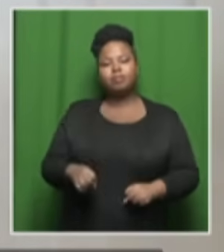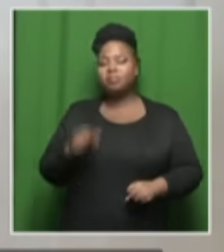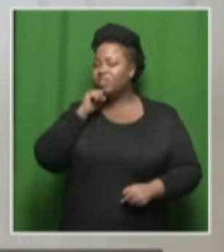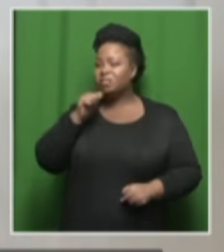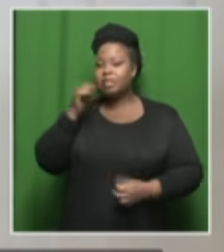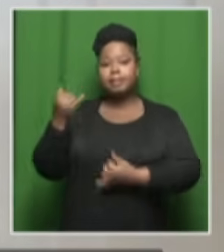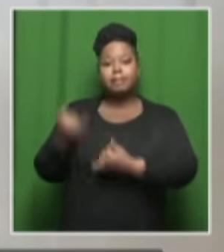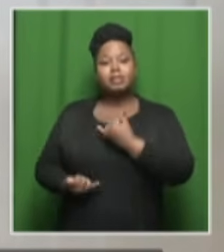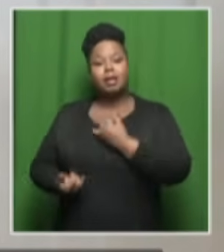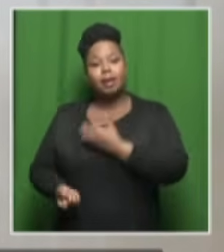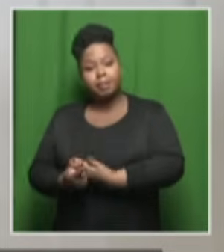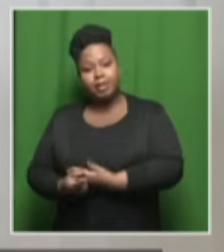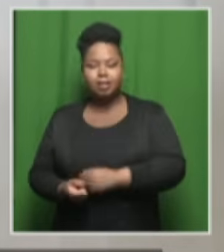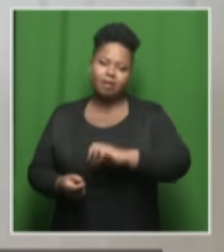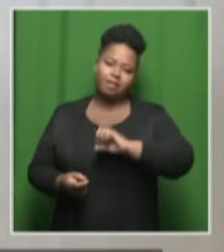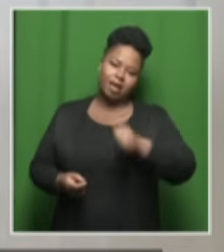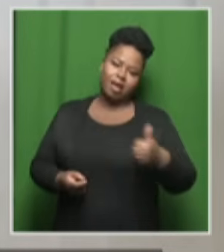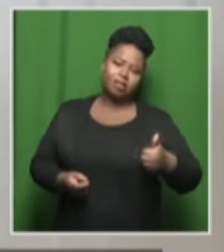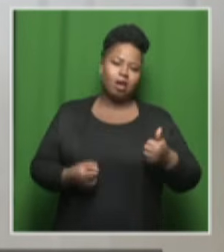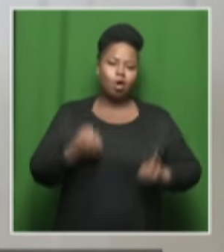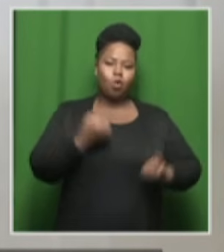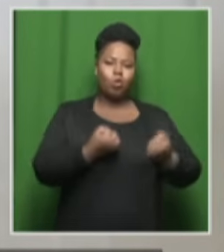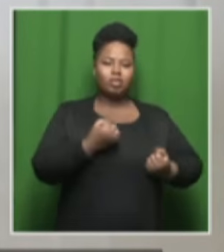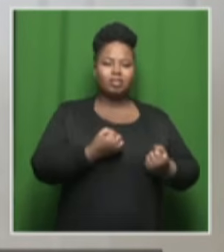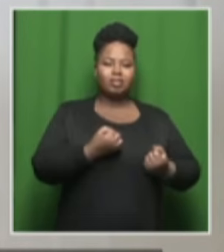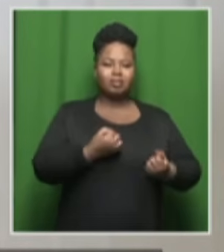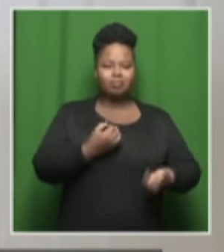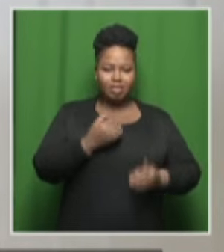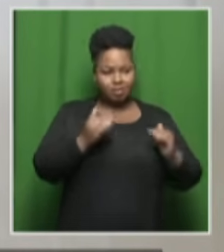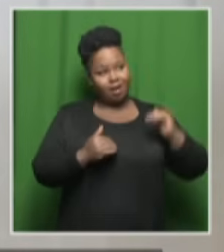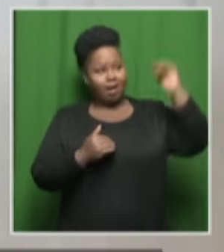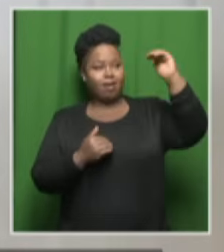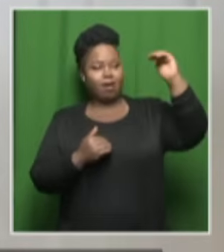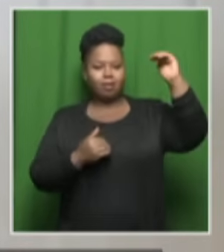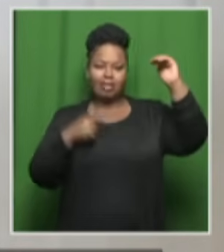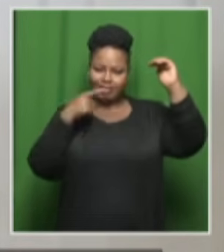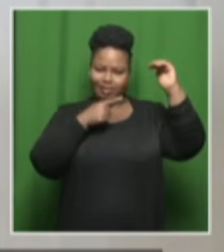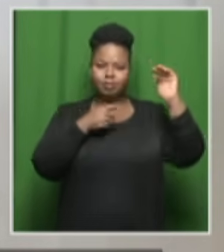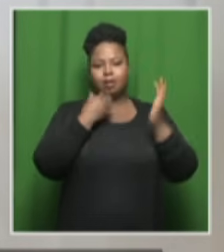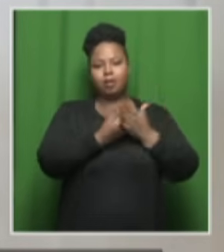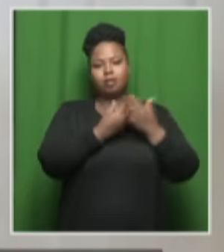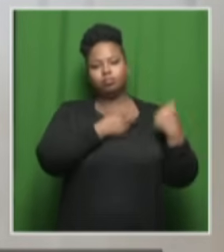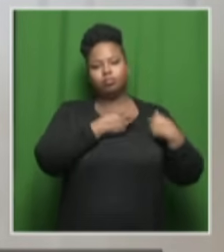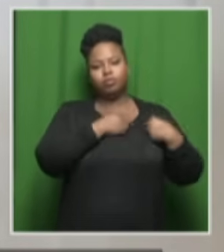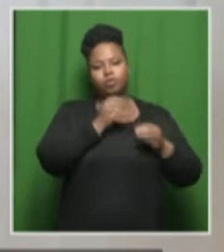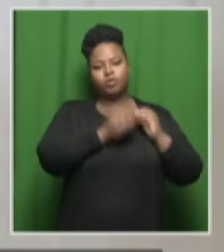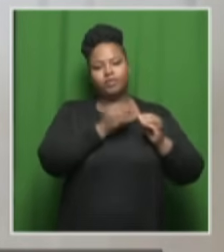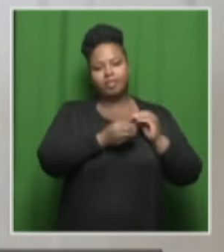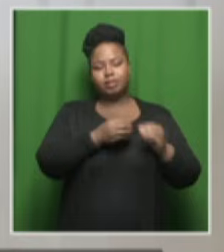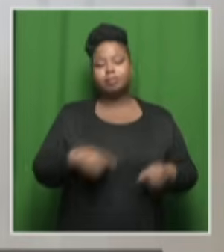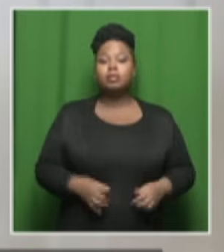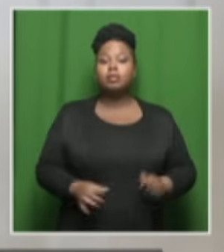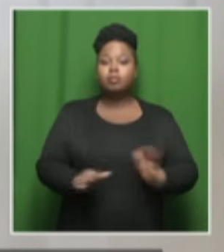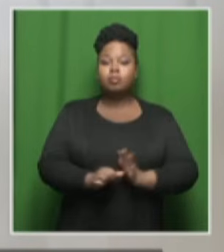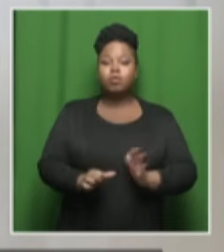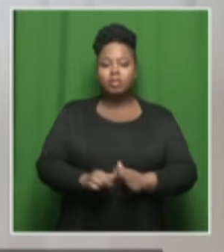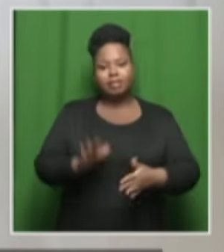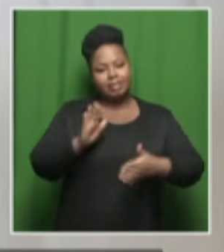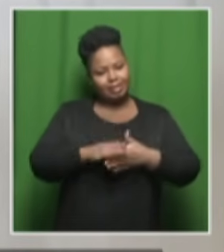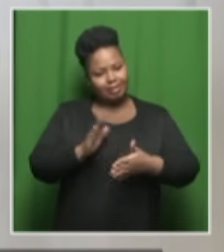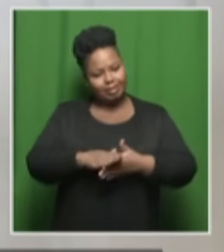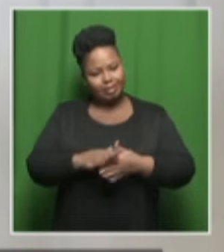or there's another court that is higher than you, which will be able to rectify whatever is there. The most important thing that must be looked at is the reasoning that has